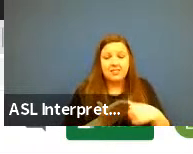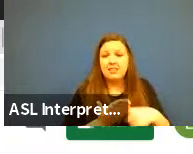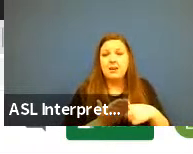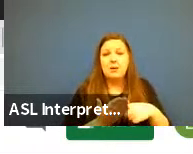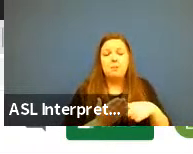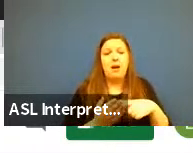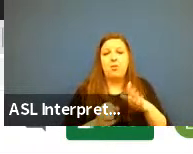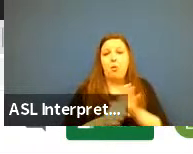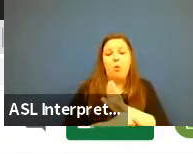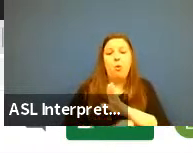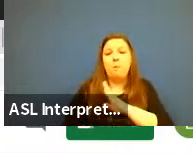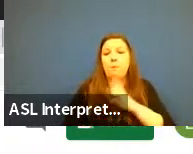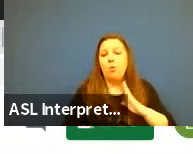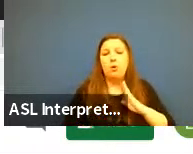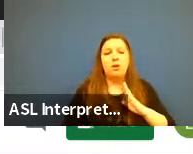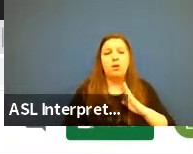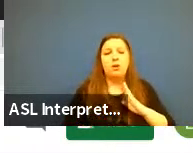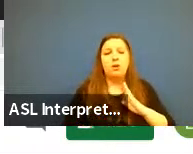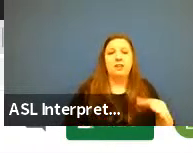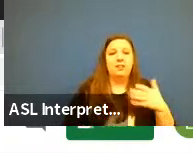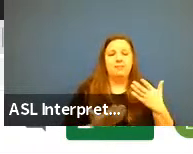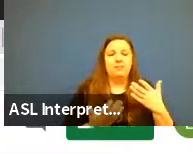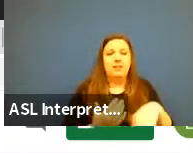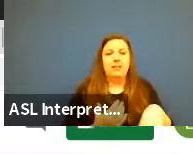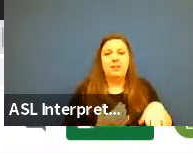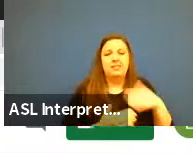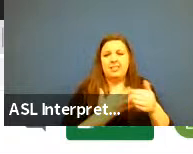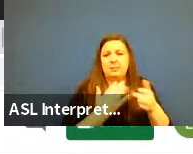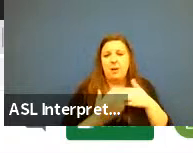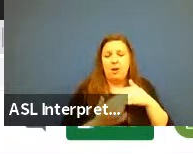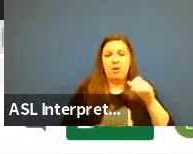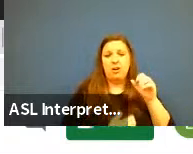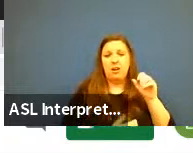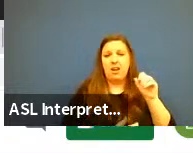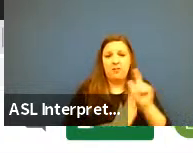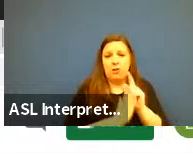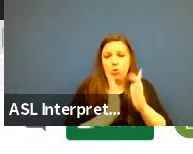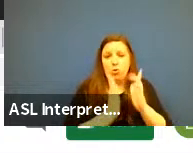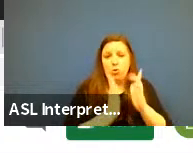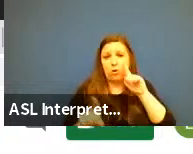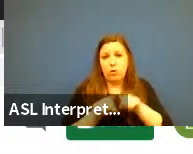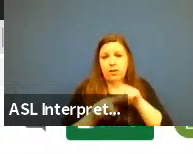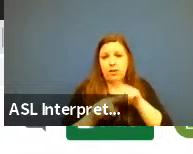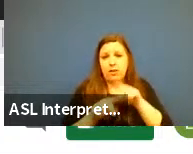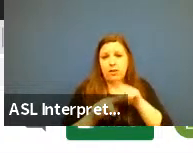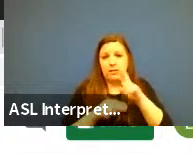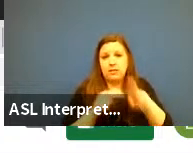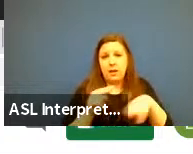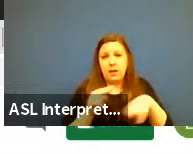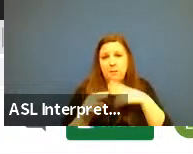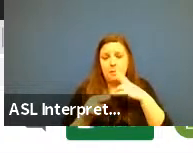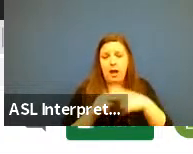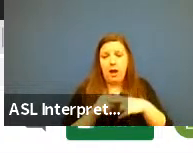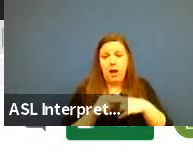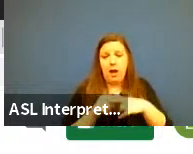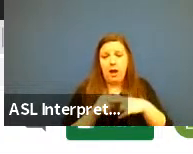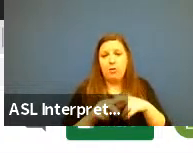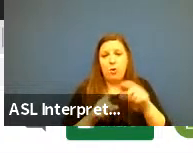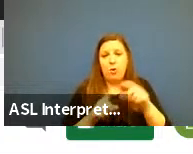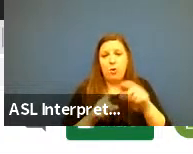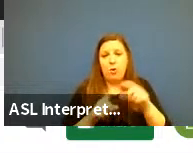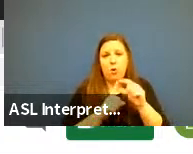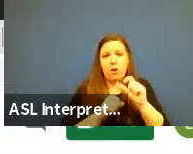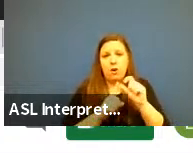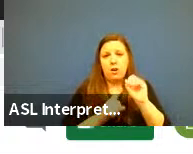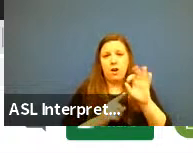particular contract, the wording of a particular contract, that does not need to be addressed in a public full board meeting. We can work out those details, but you guys